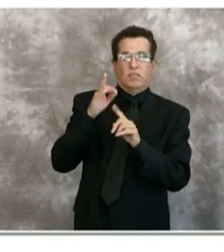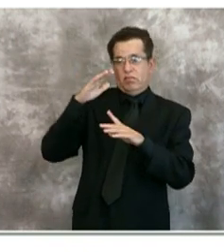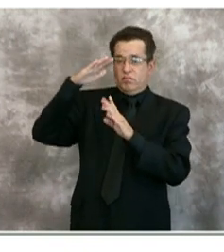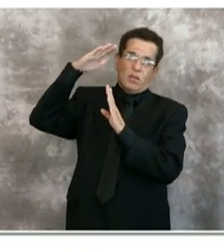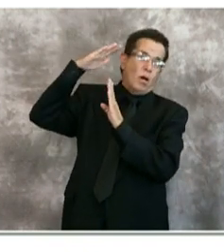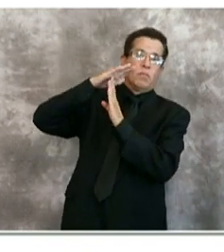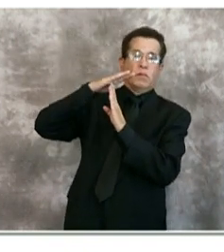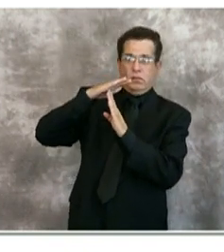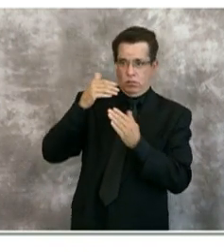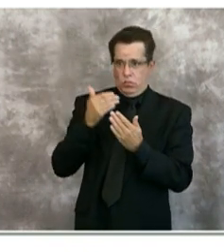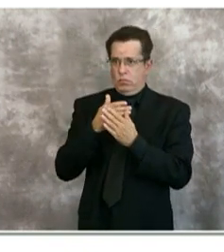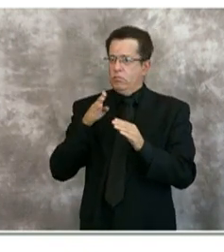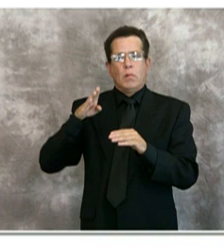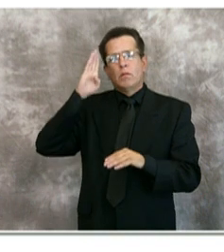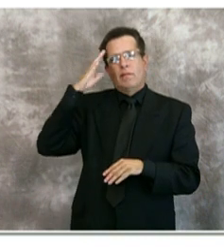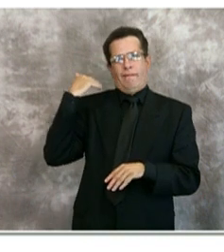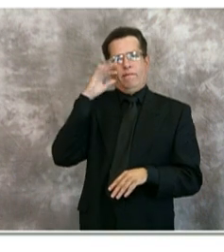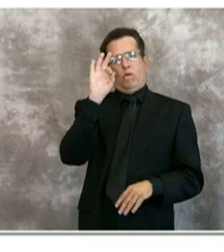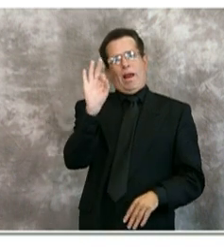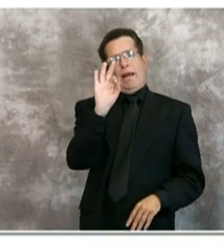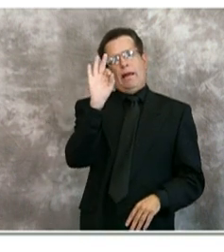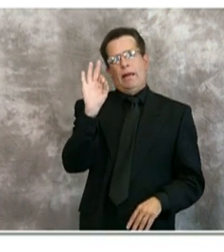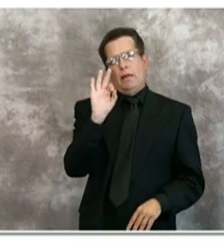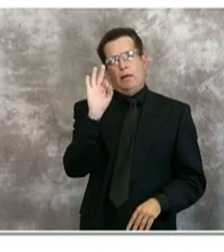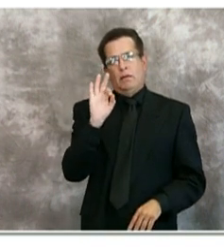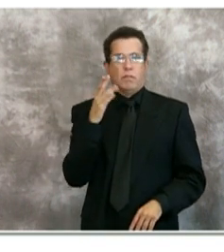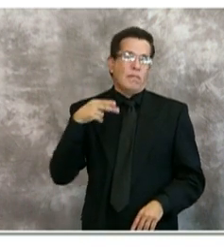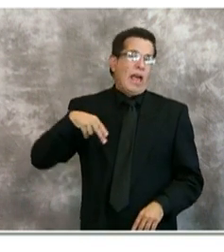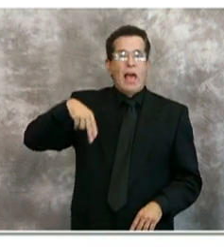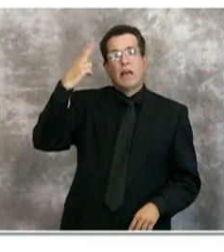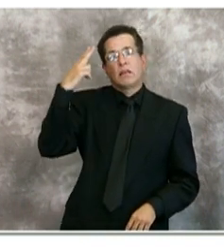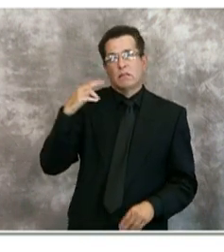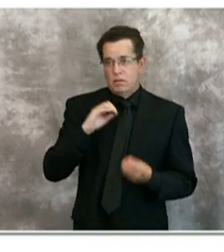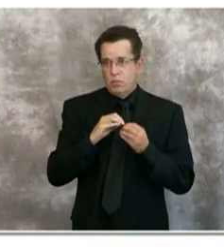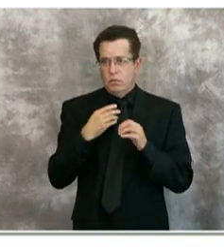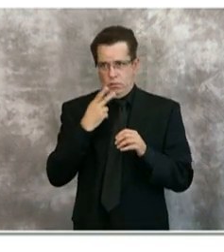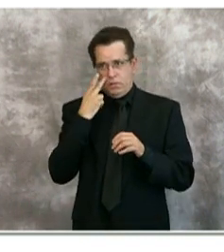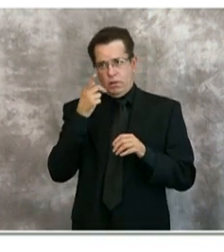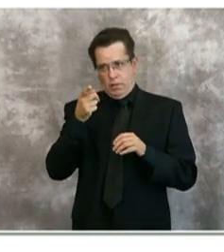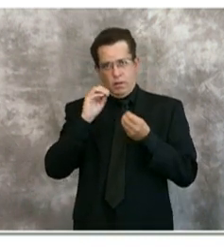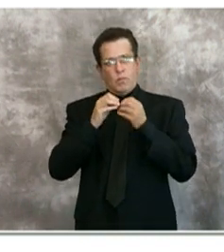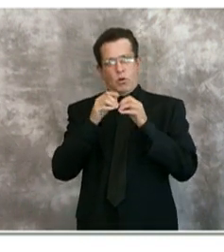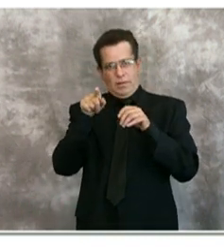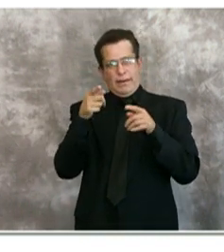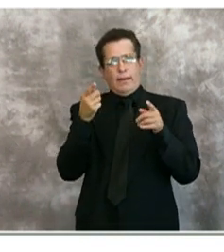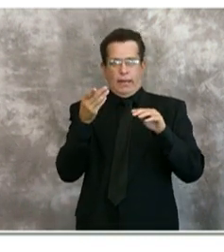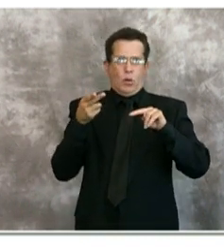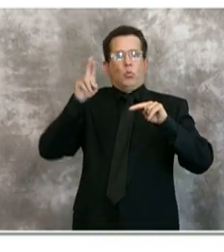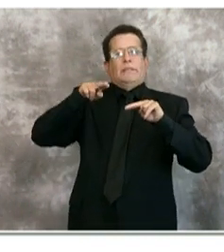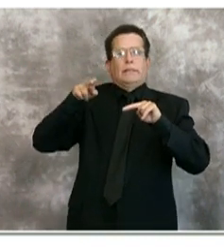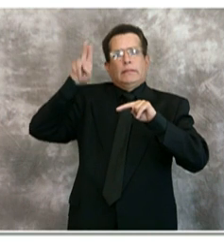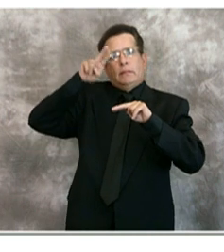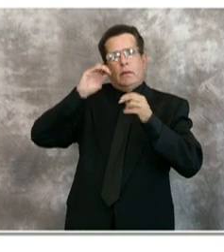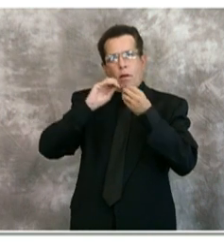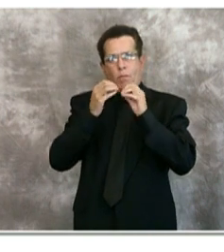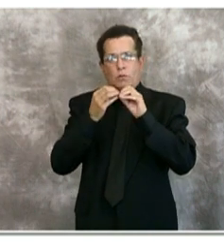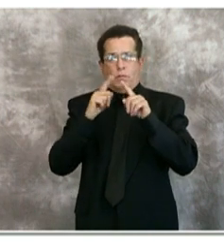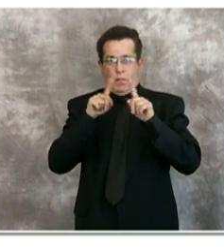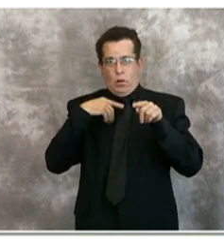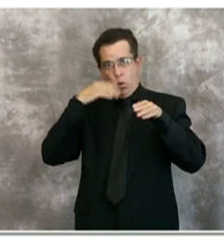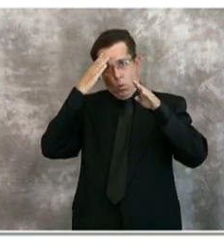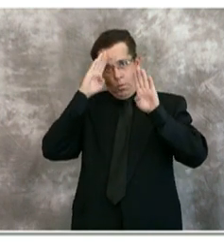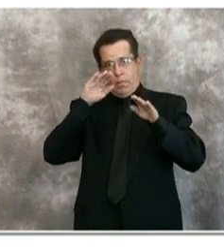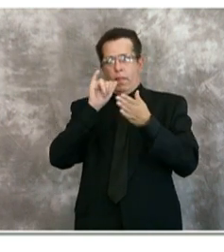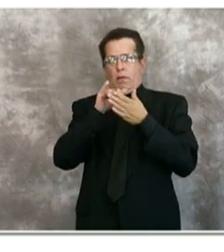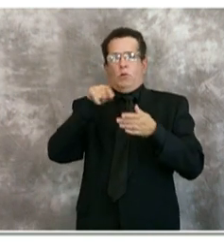reported to date. So we are seeing these numbers increase, but we hope that the actions that have